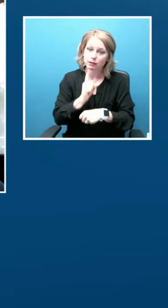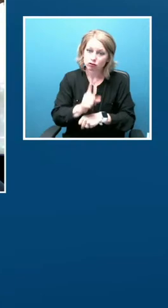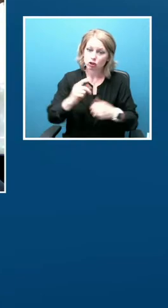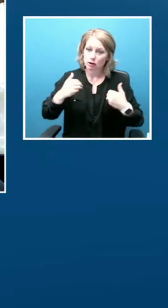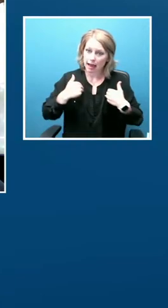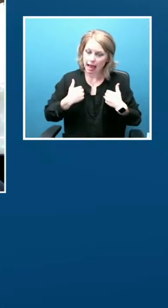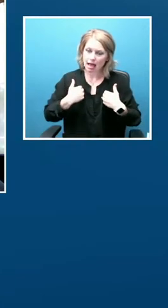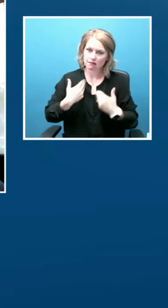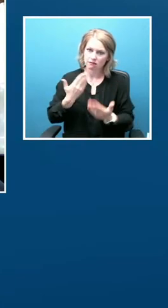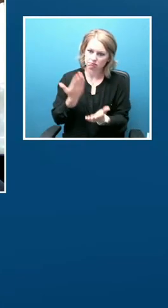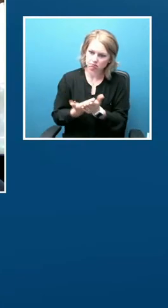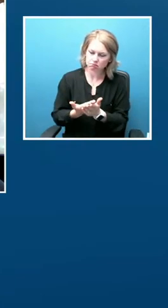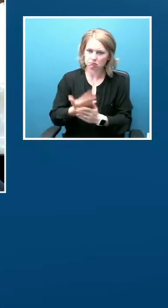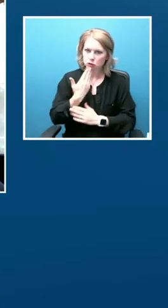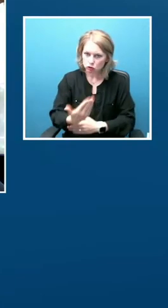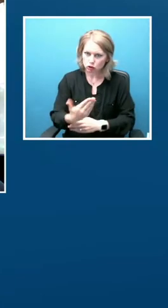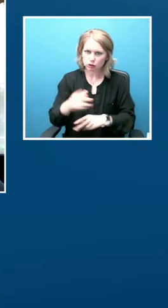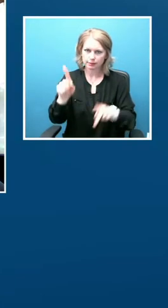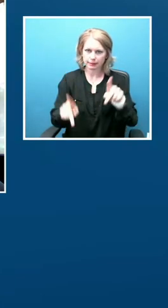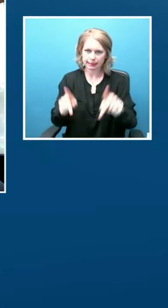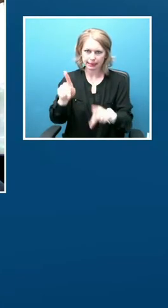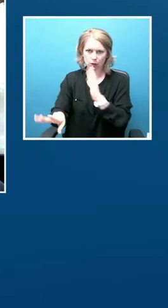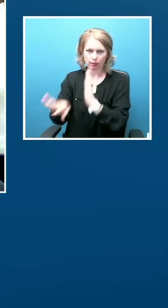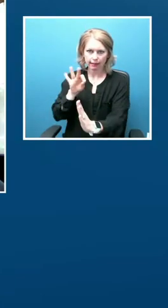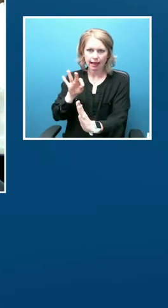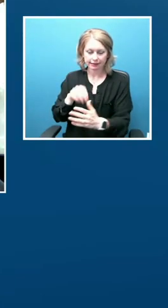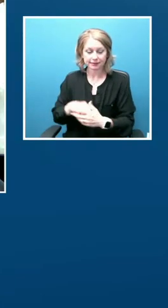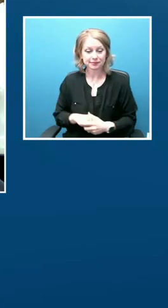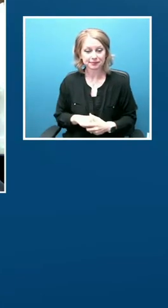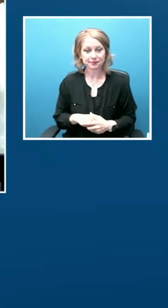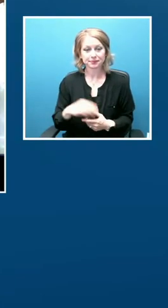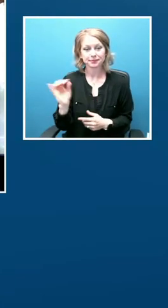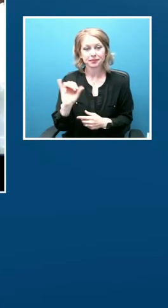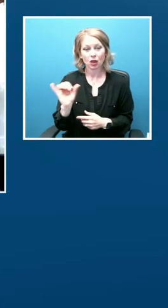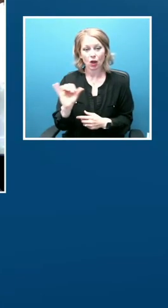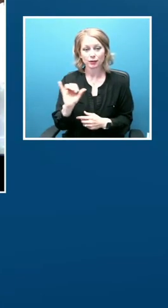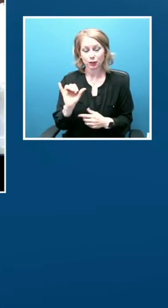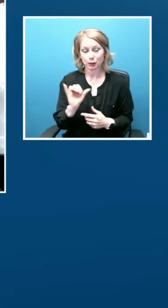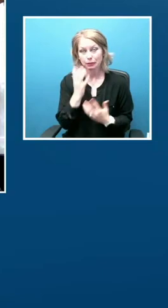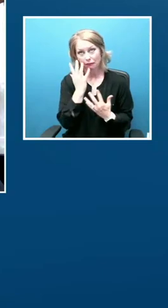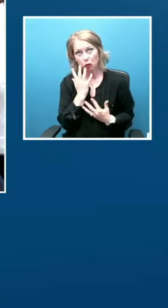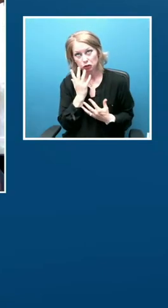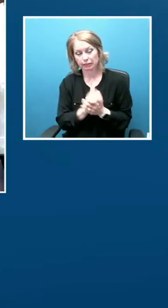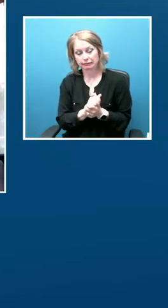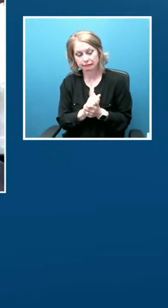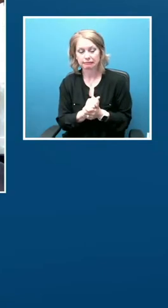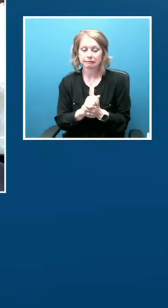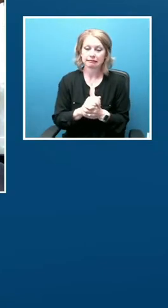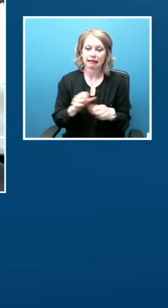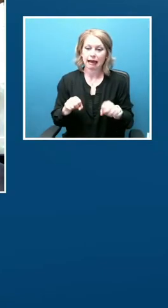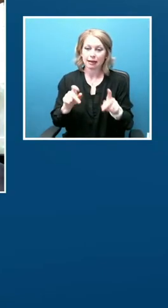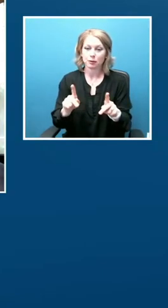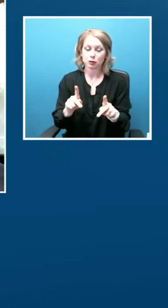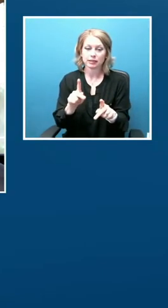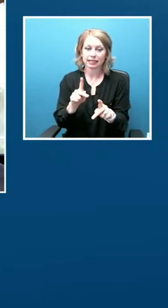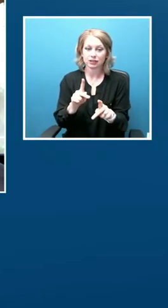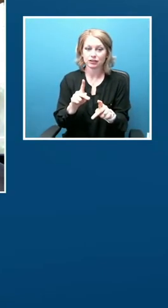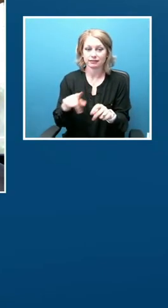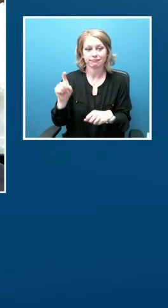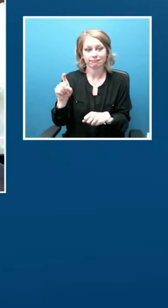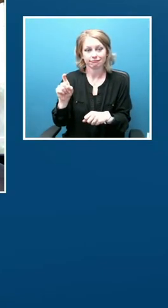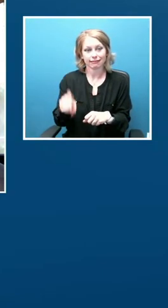and electable people. Also, unfortunately, I've also had the opportunity to have to engage in